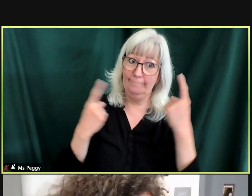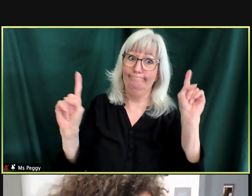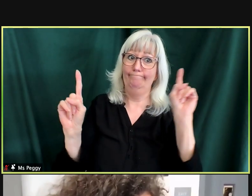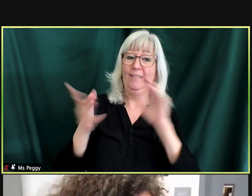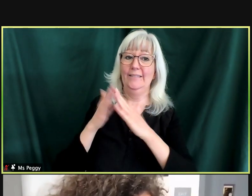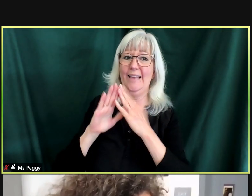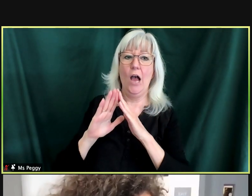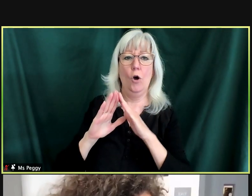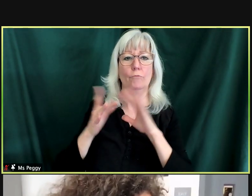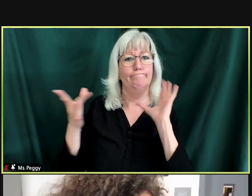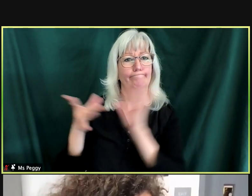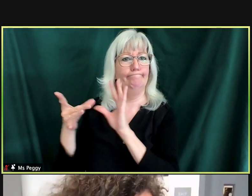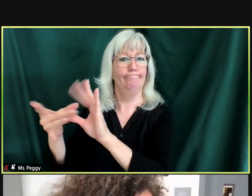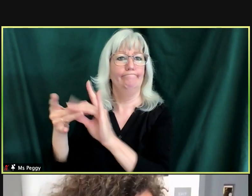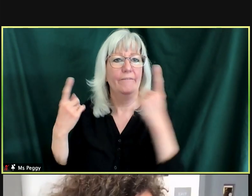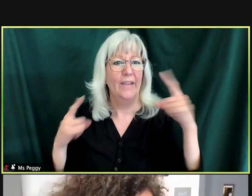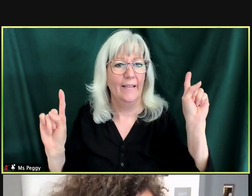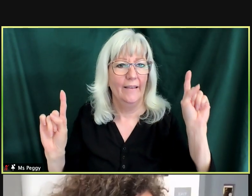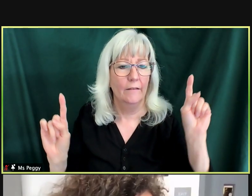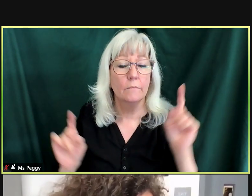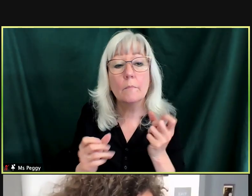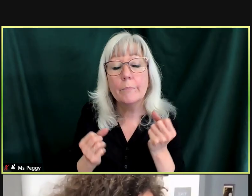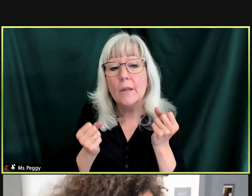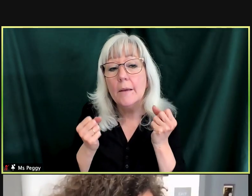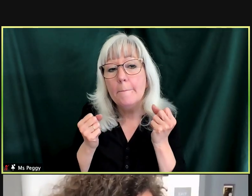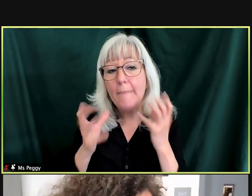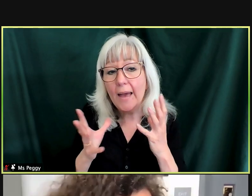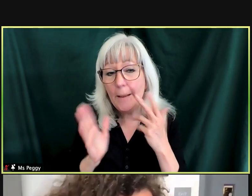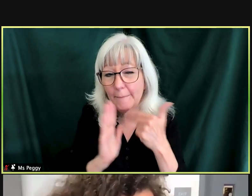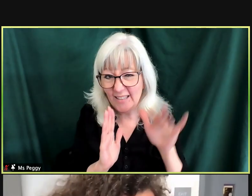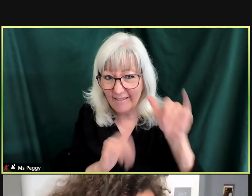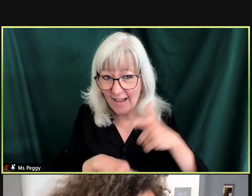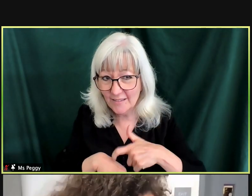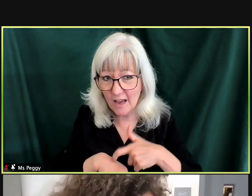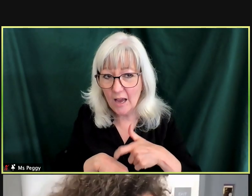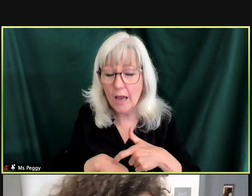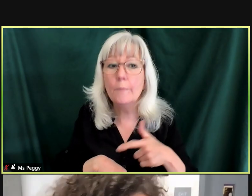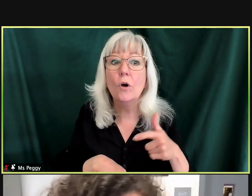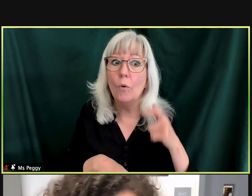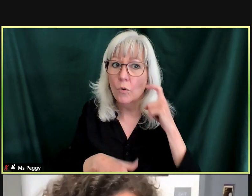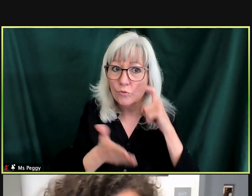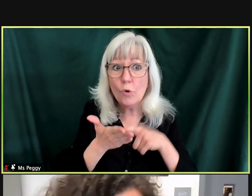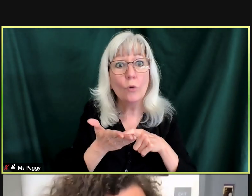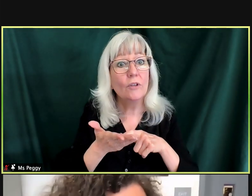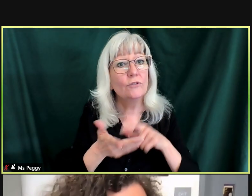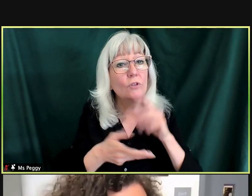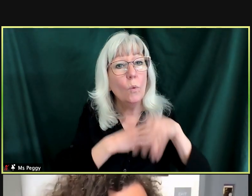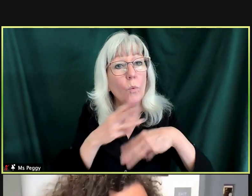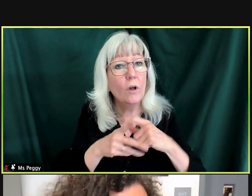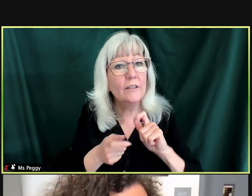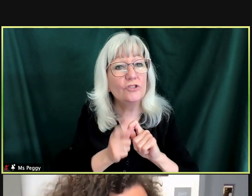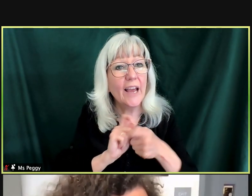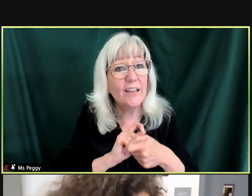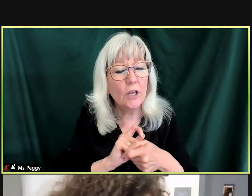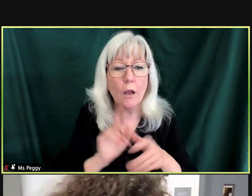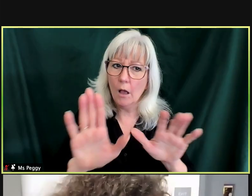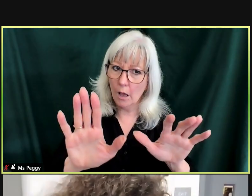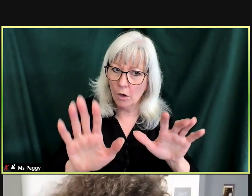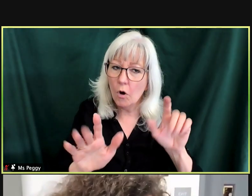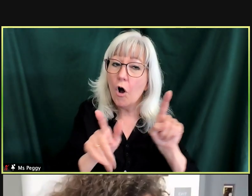town. In a lot of paintings of this time, you can see the world changing. You can also see the beginning of global